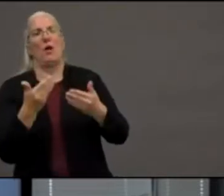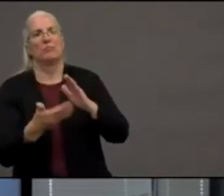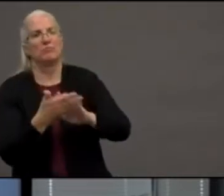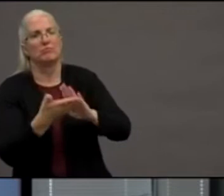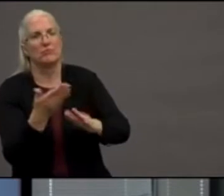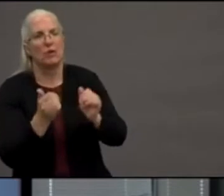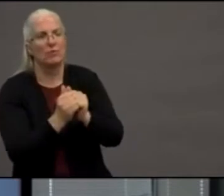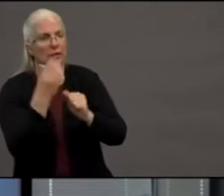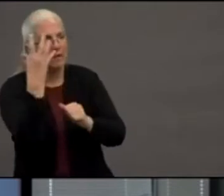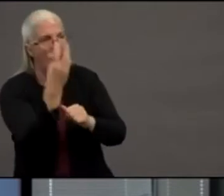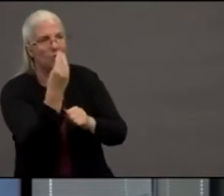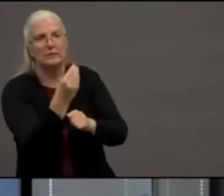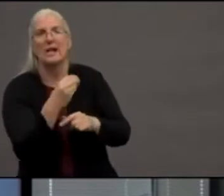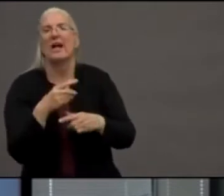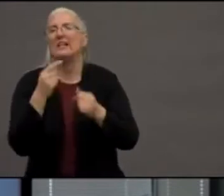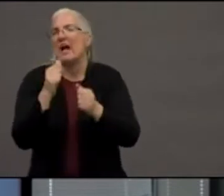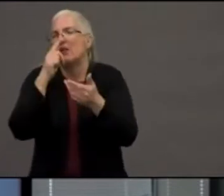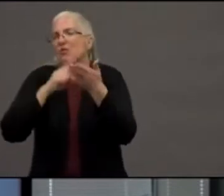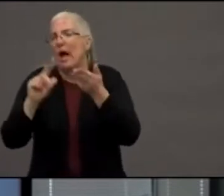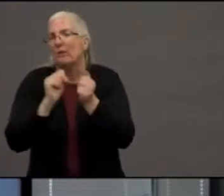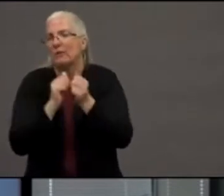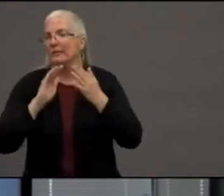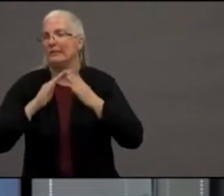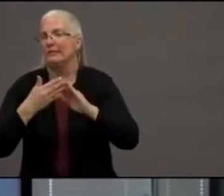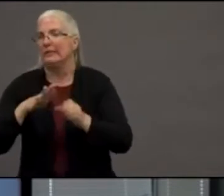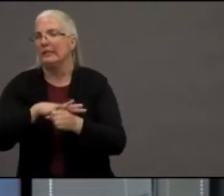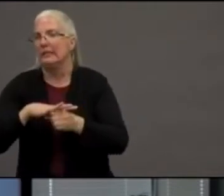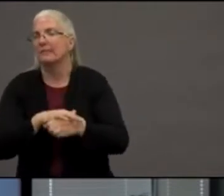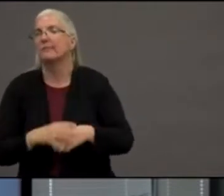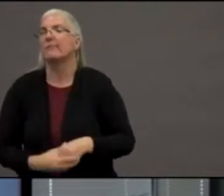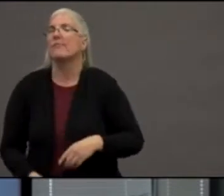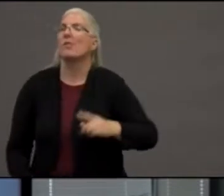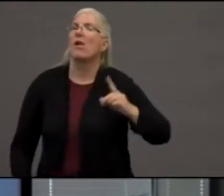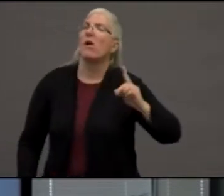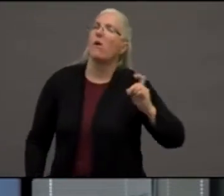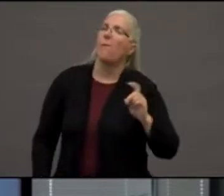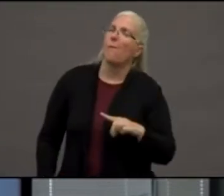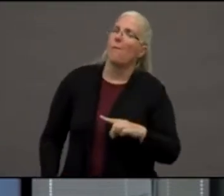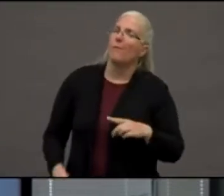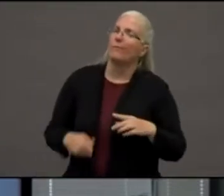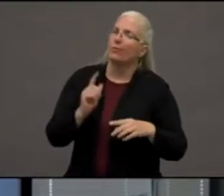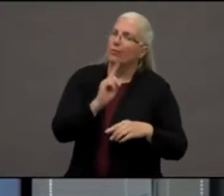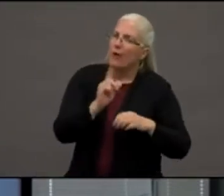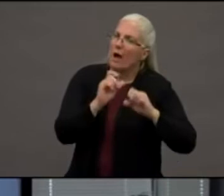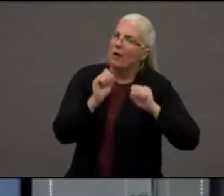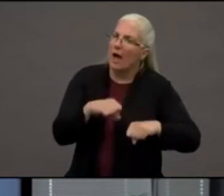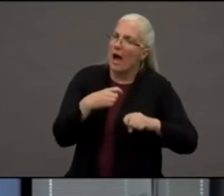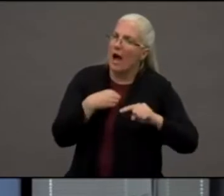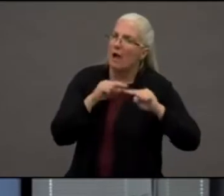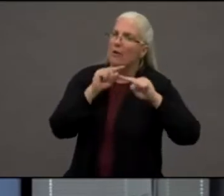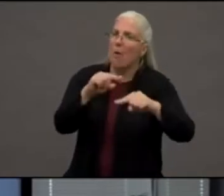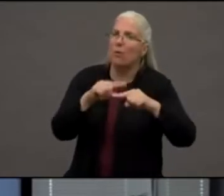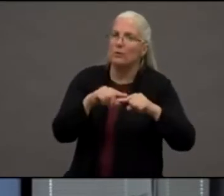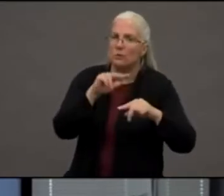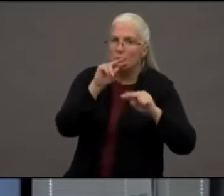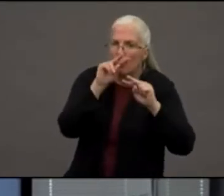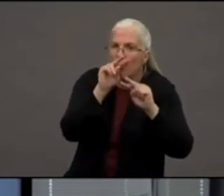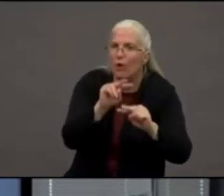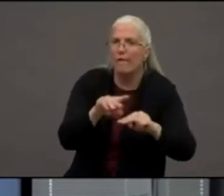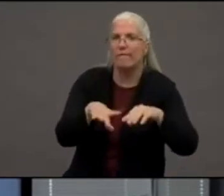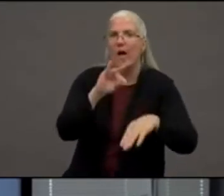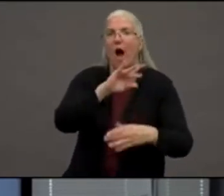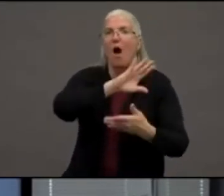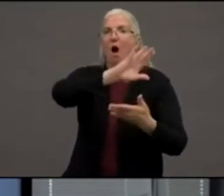the last reopening. Where should I go online to find all COVID-19 guidelines and registration forms for